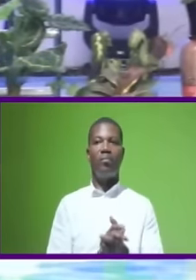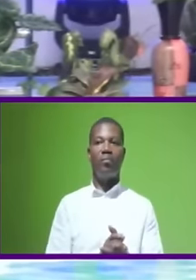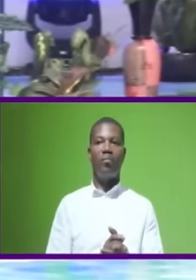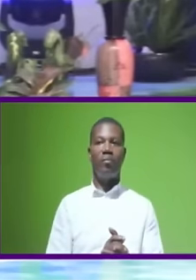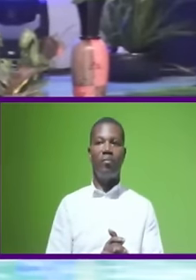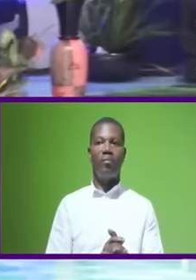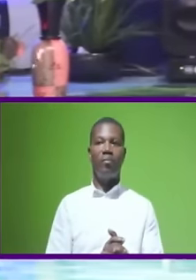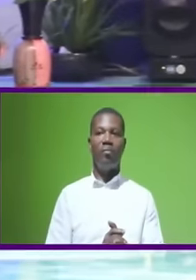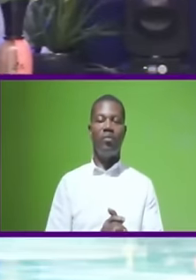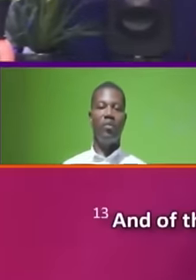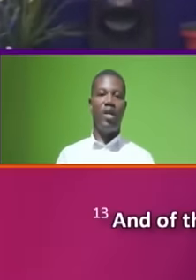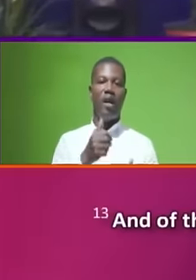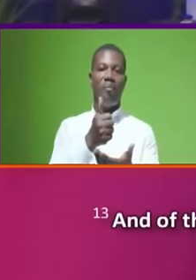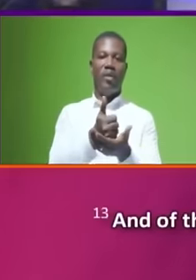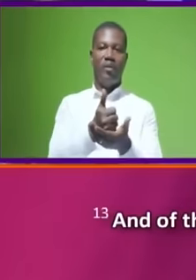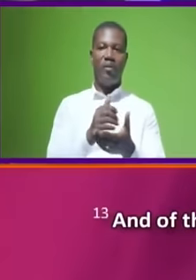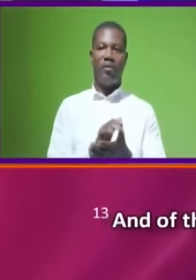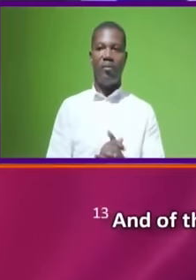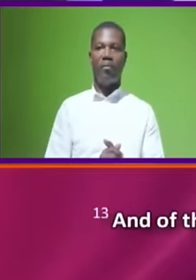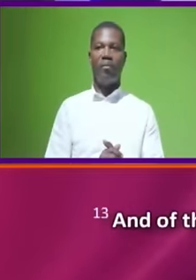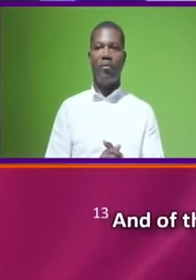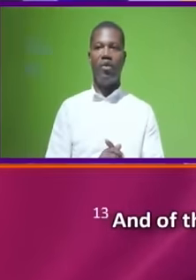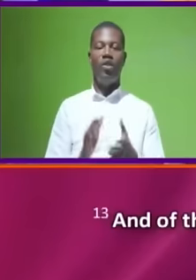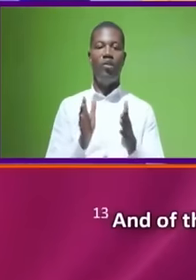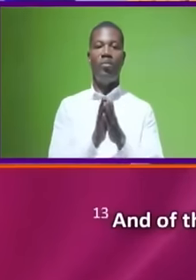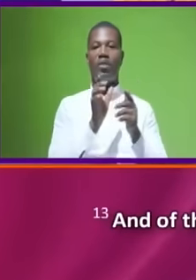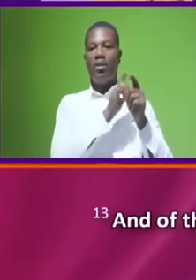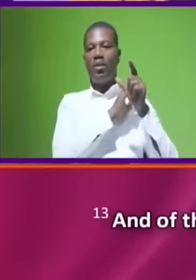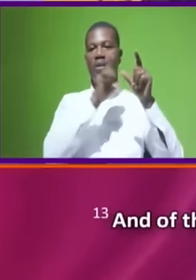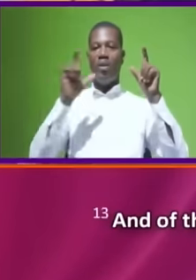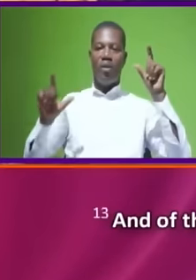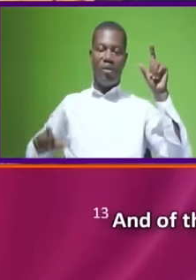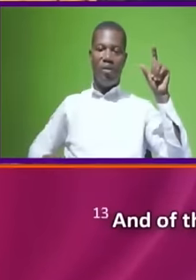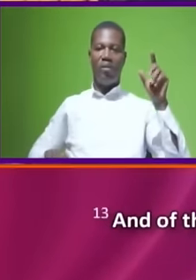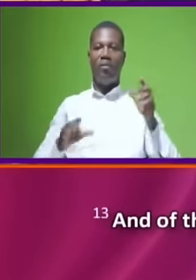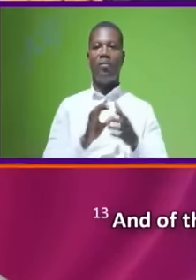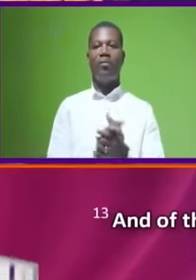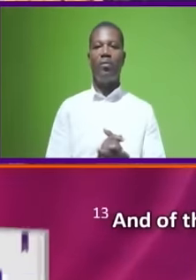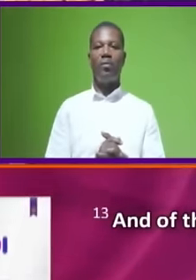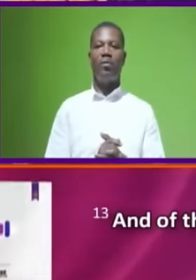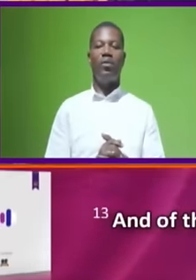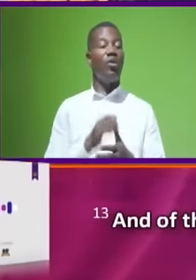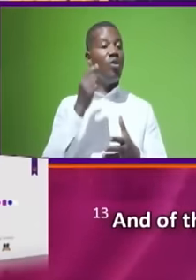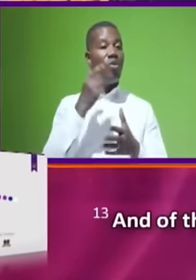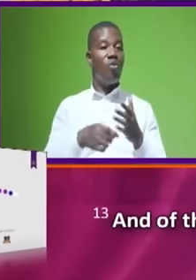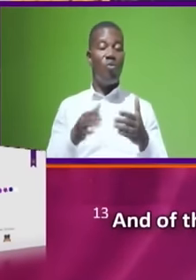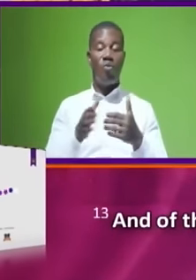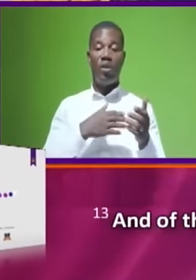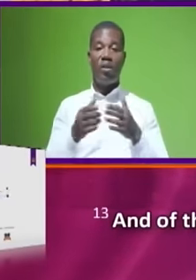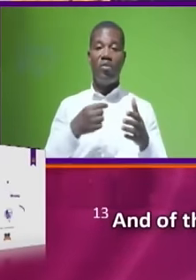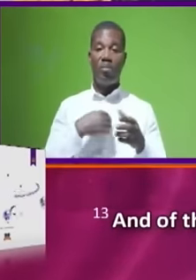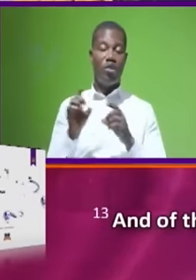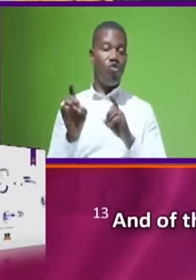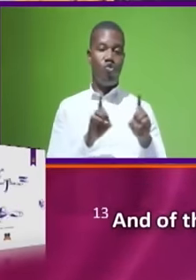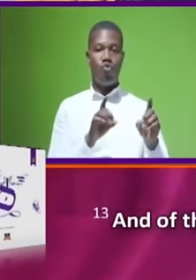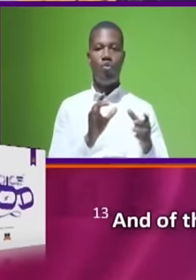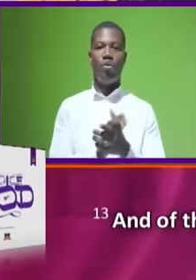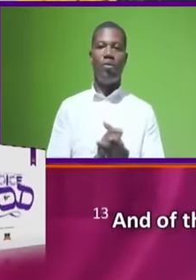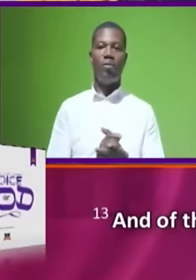scripture. Amen. Amen. Praise the Lord. Hallelujah. Dear me, ye bia.